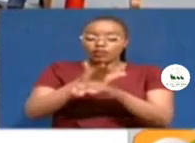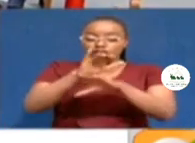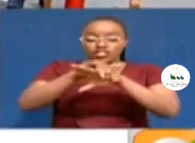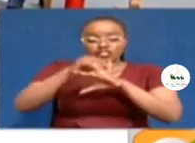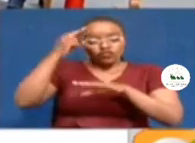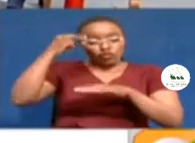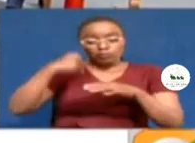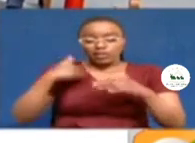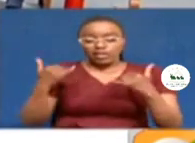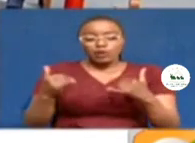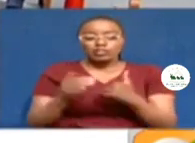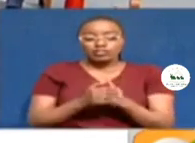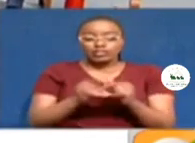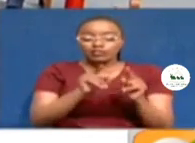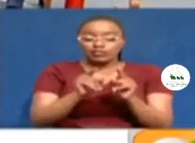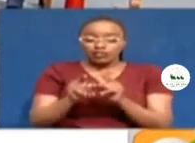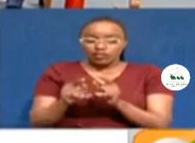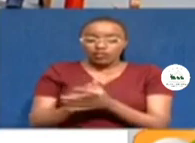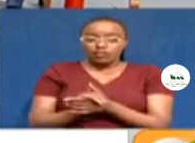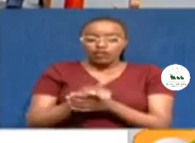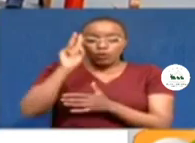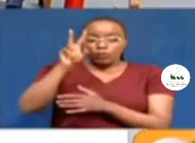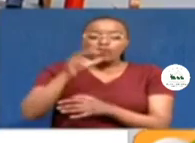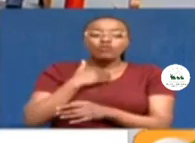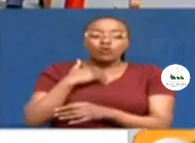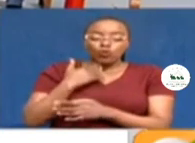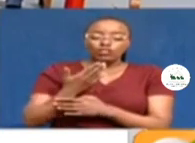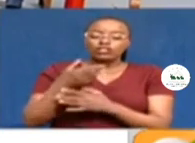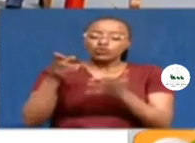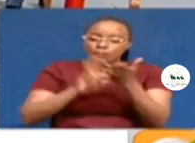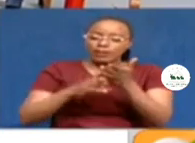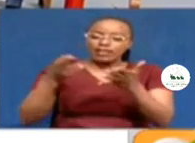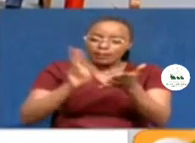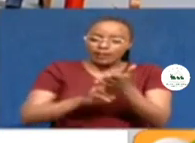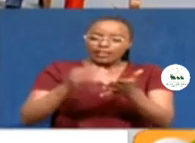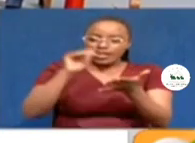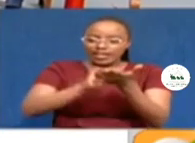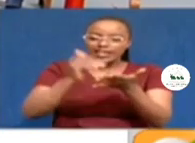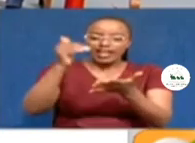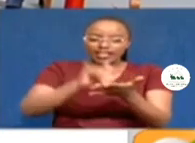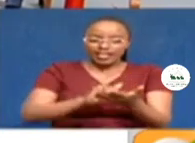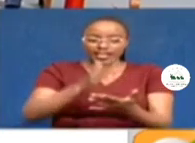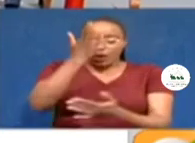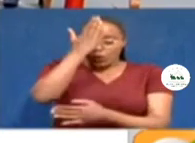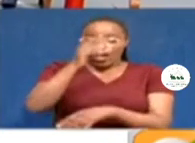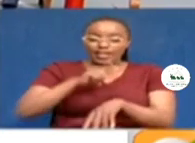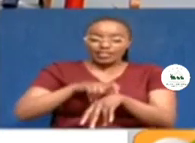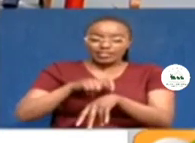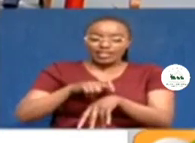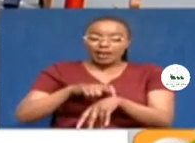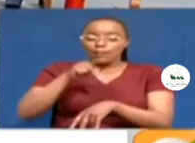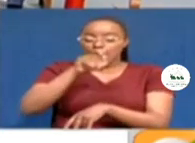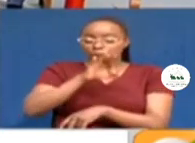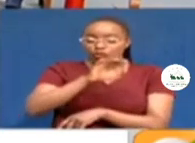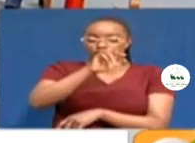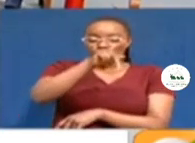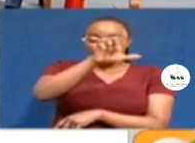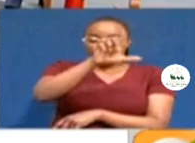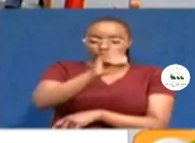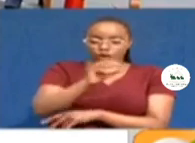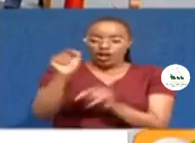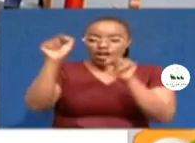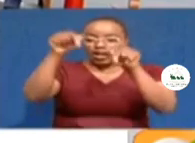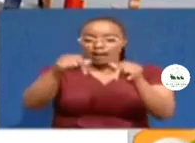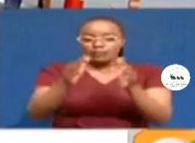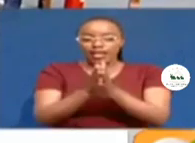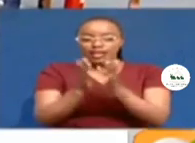for me. This is incredible. This is an interview you're going to be wanting to play over and over and over again, because when Professor PLO Lumumba shows